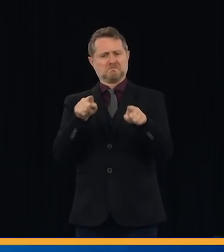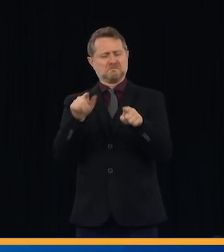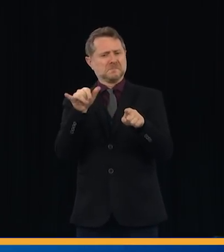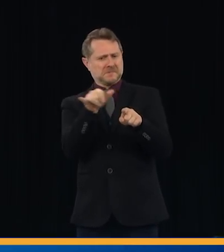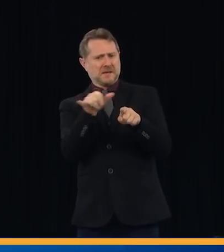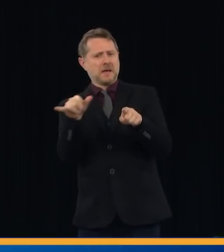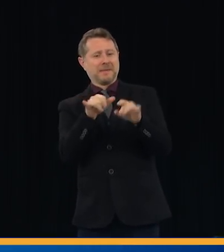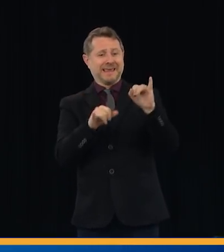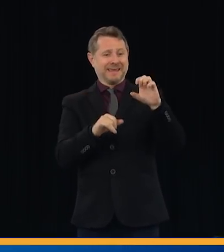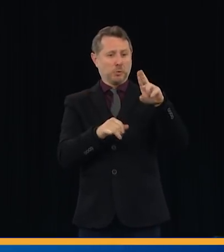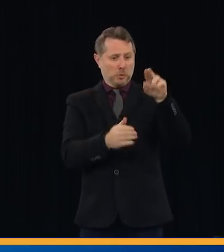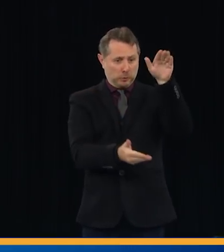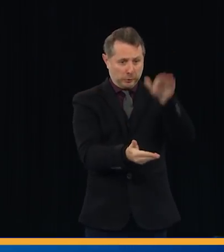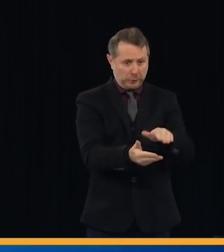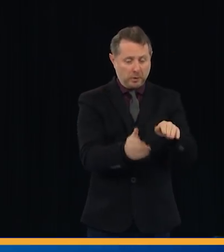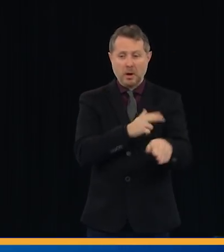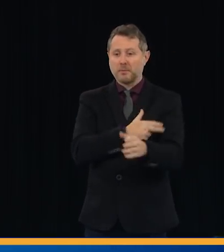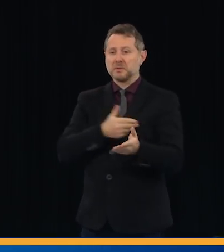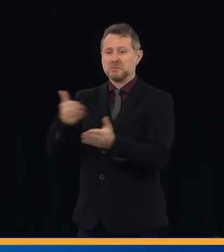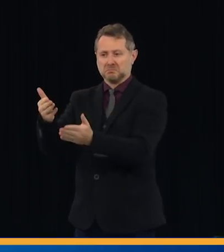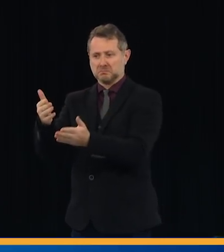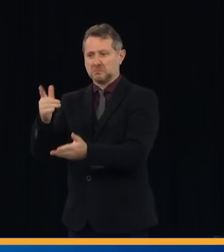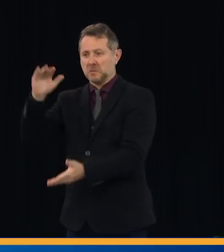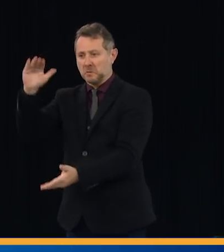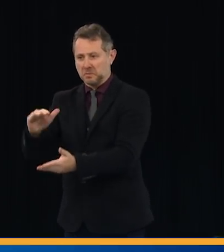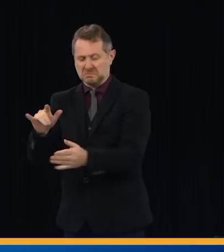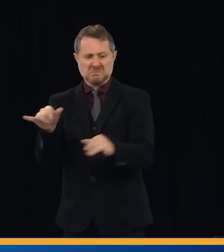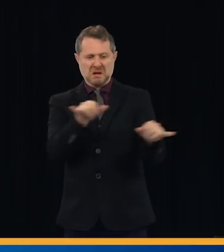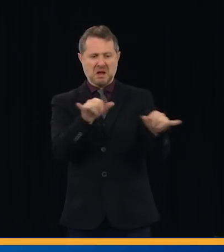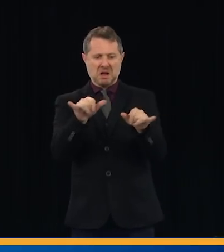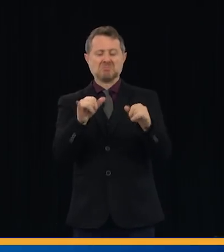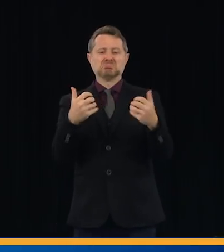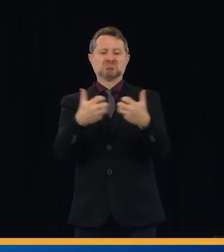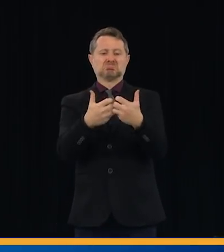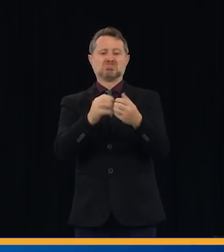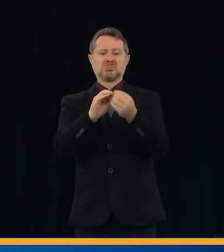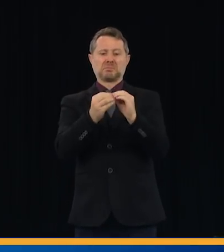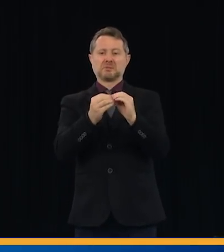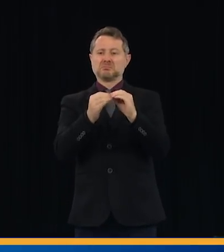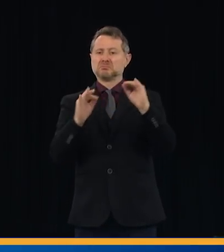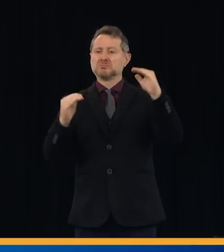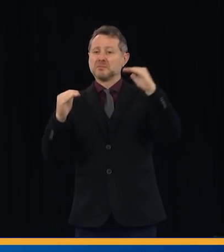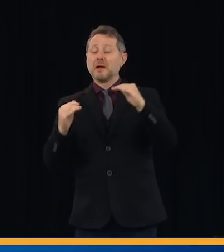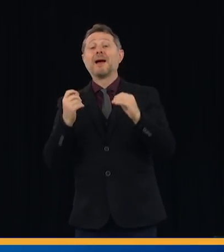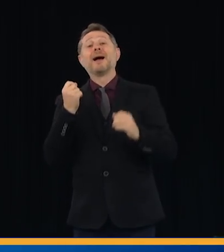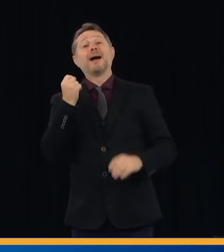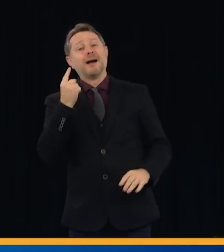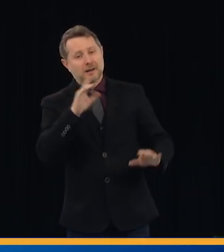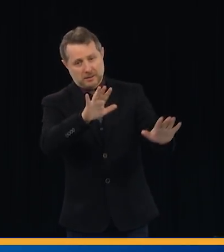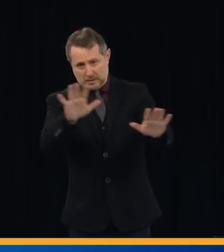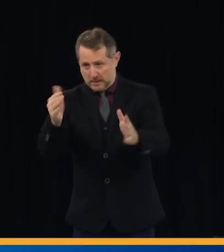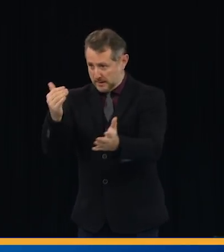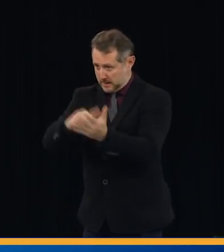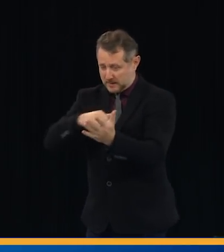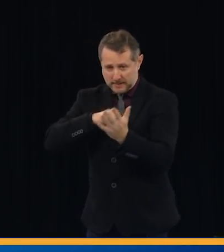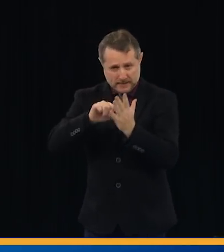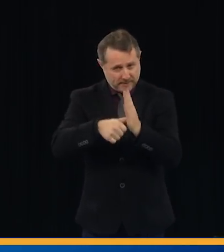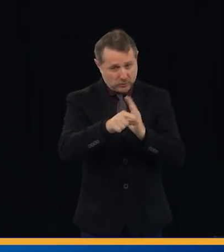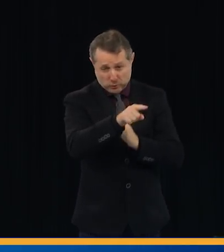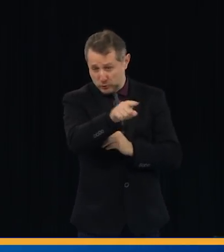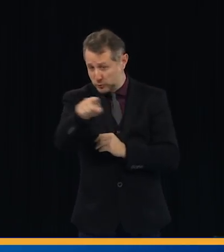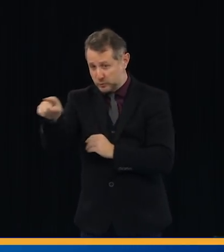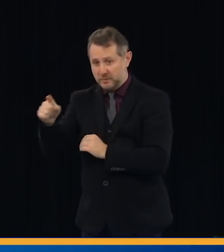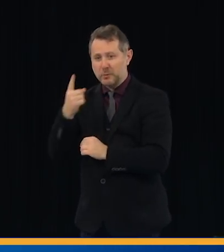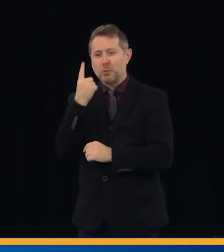ICU number and it affirms the new hospitalization number. But again, I wouldn't put too